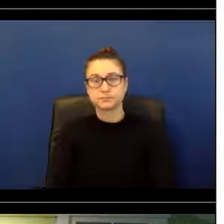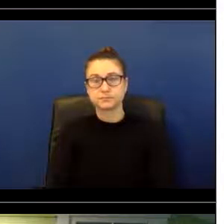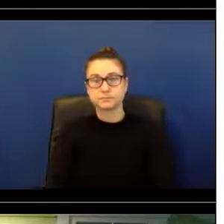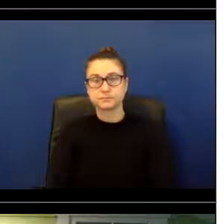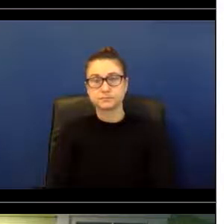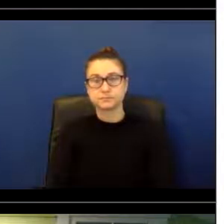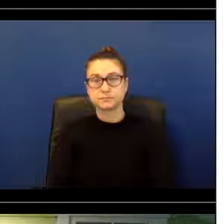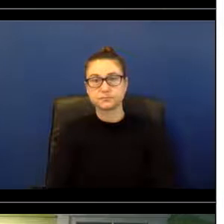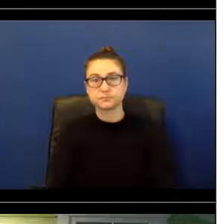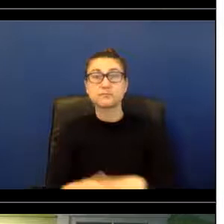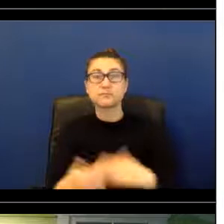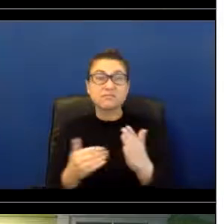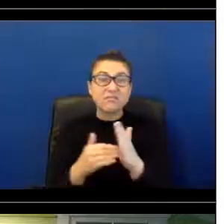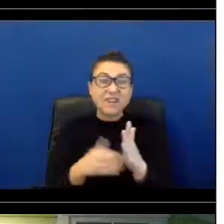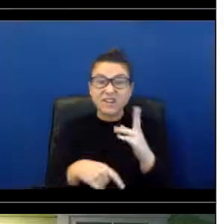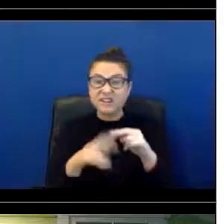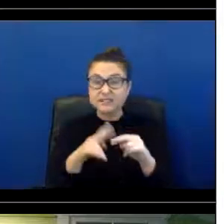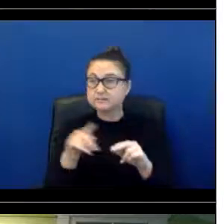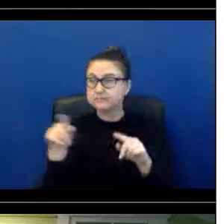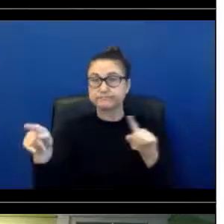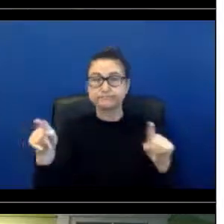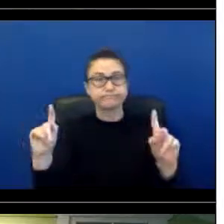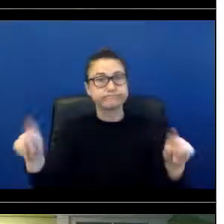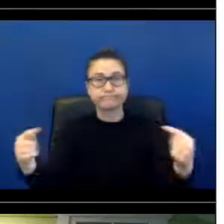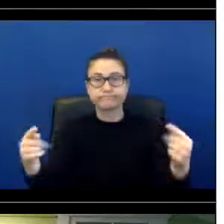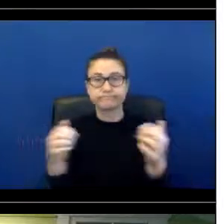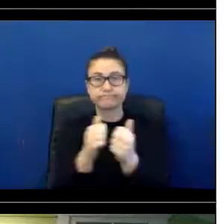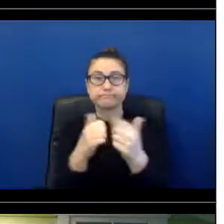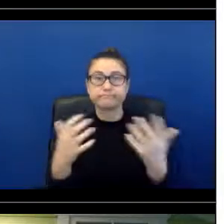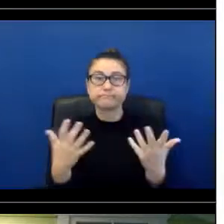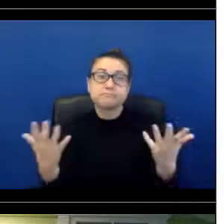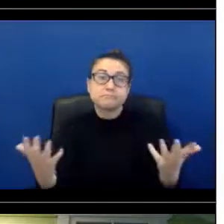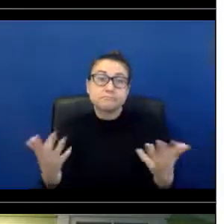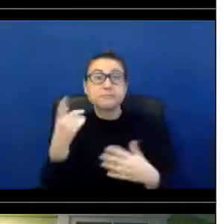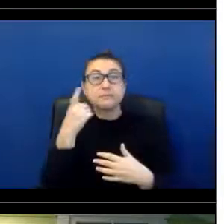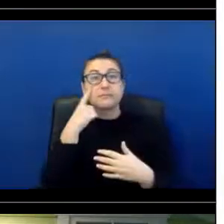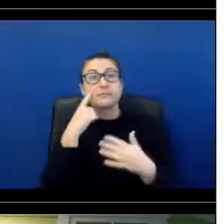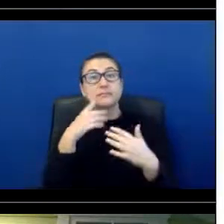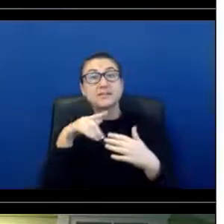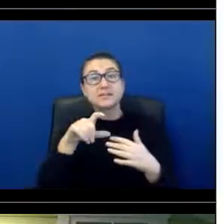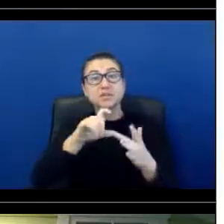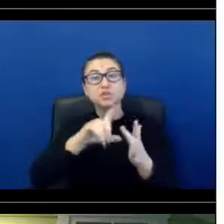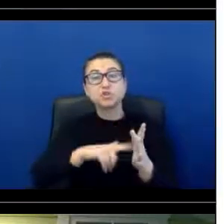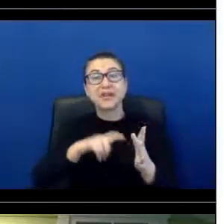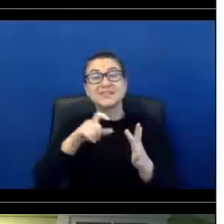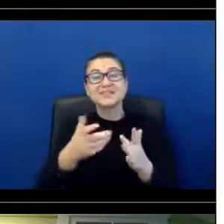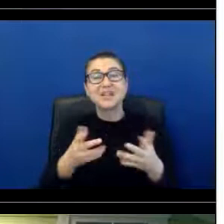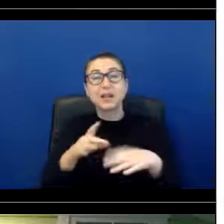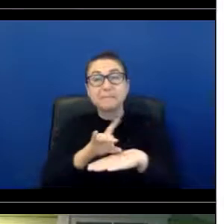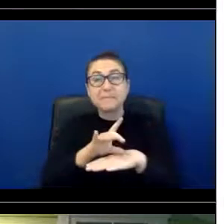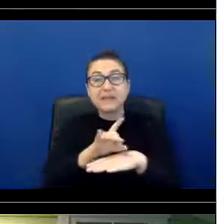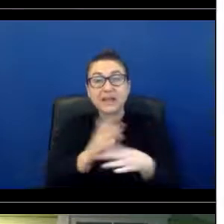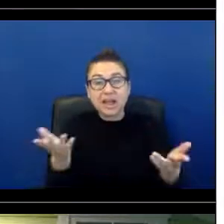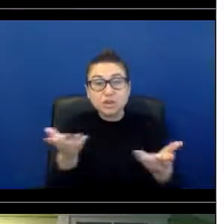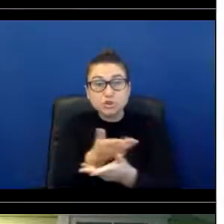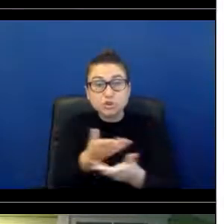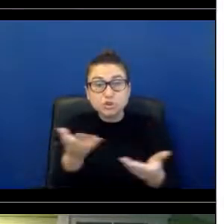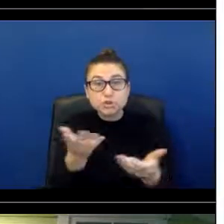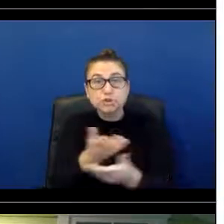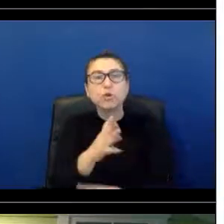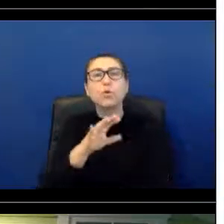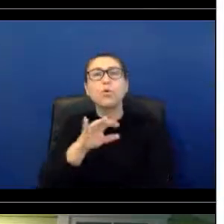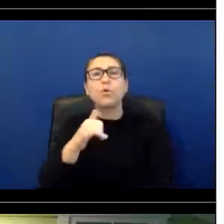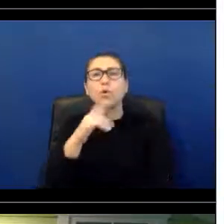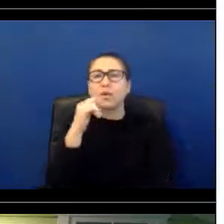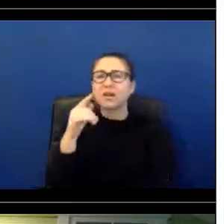So the options are either to try mediation through the Community Justice Centre or to send the neighbour a fencing